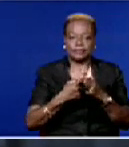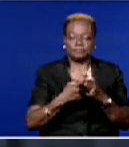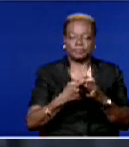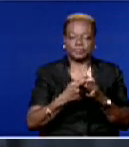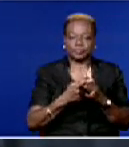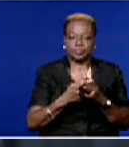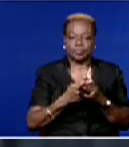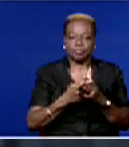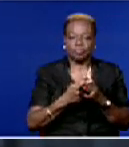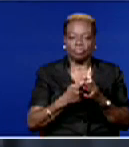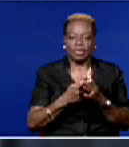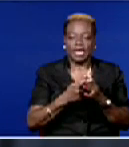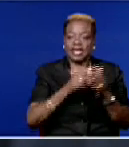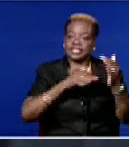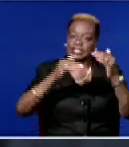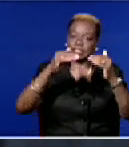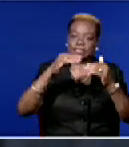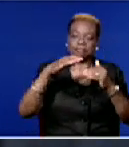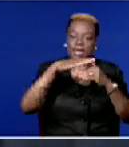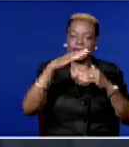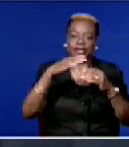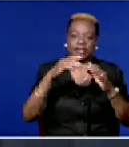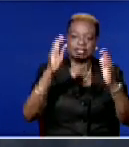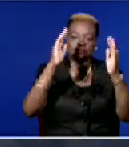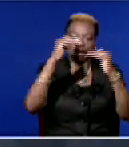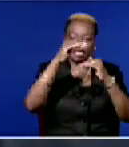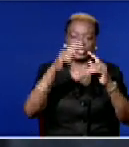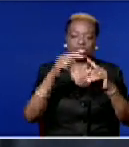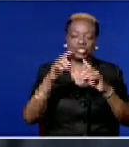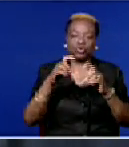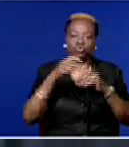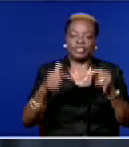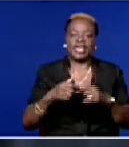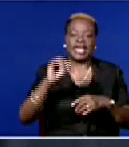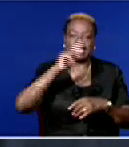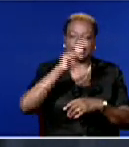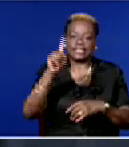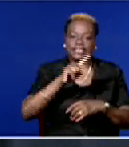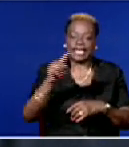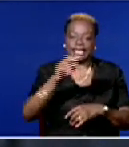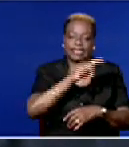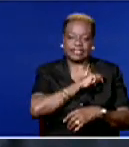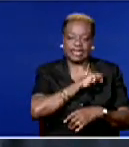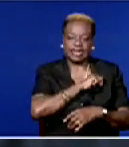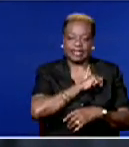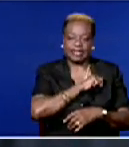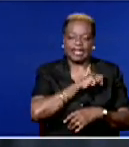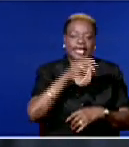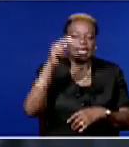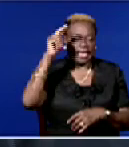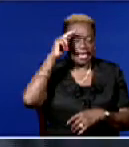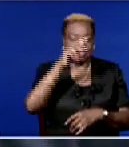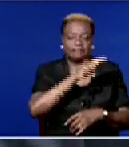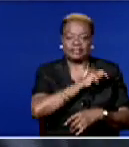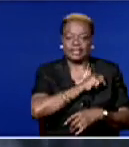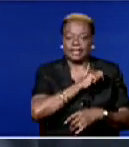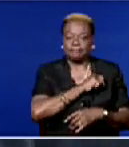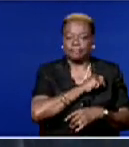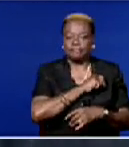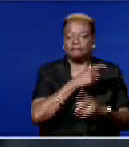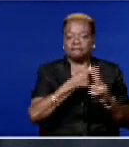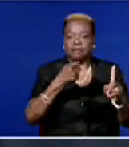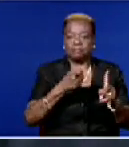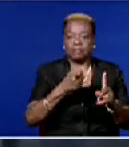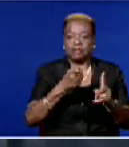he's aspiring to do great things. Zion Taylor. You have Heathcliff Gain, Sackett Hedgeby out of